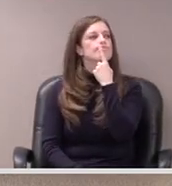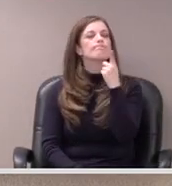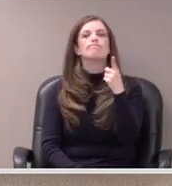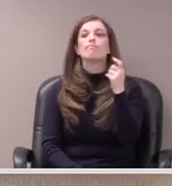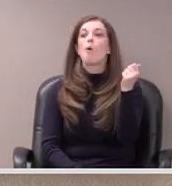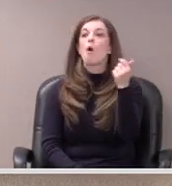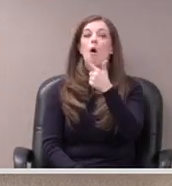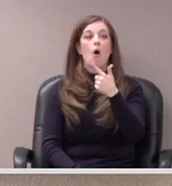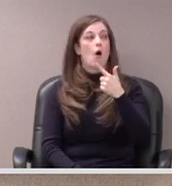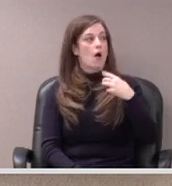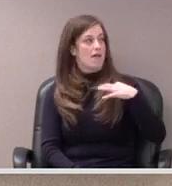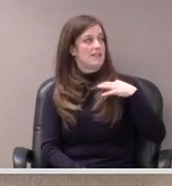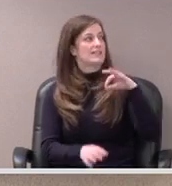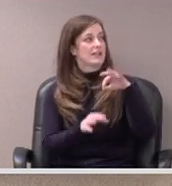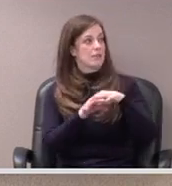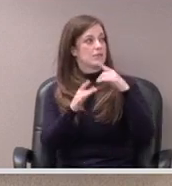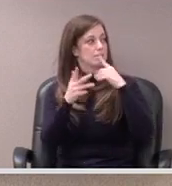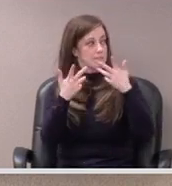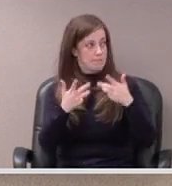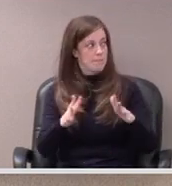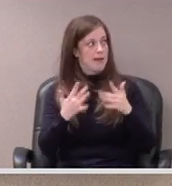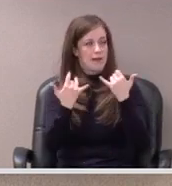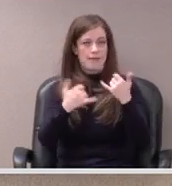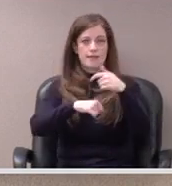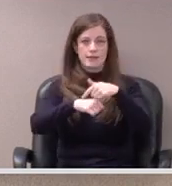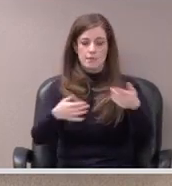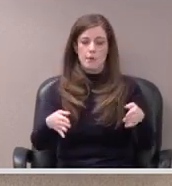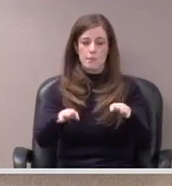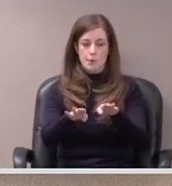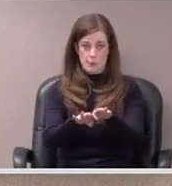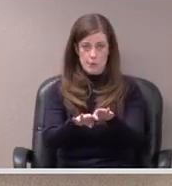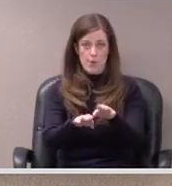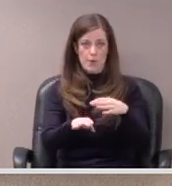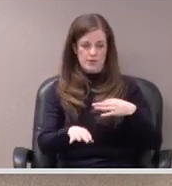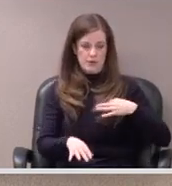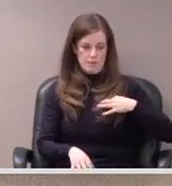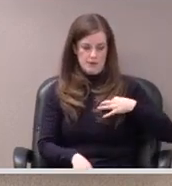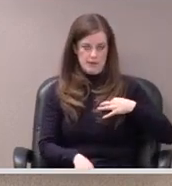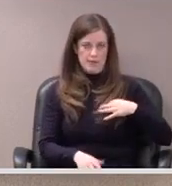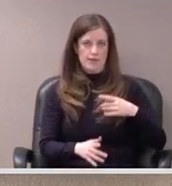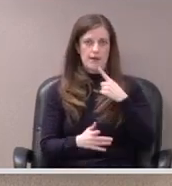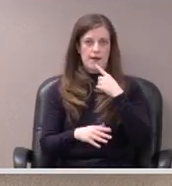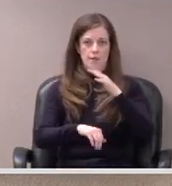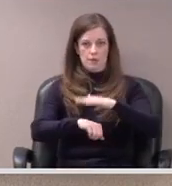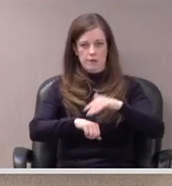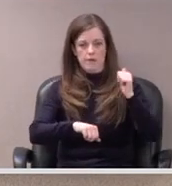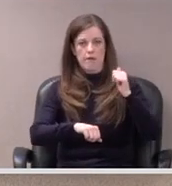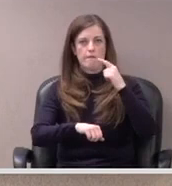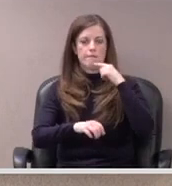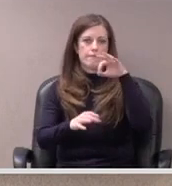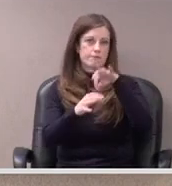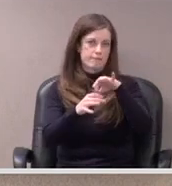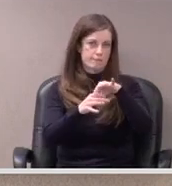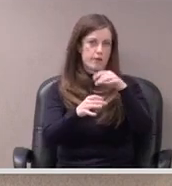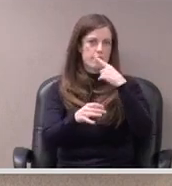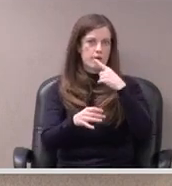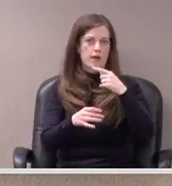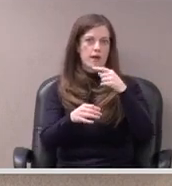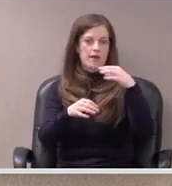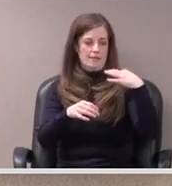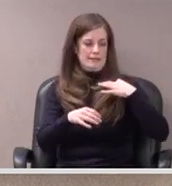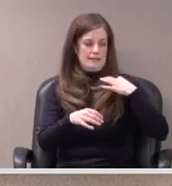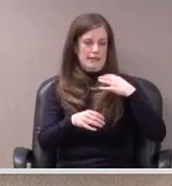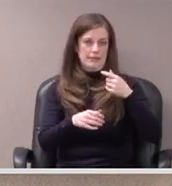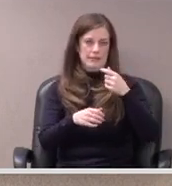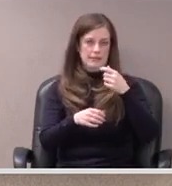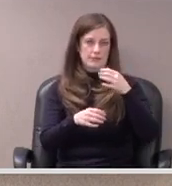All the nominations have been made, and at this time I will close the nominations. I will call for a vote on the candidate nominated